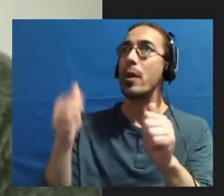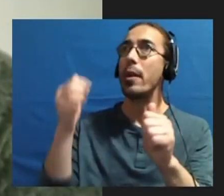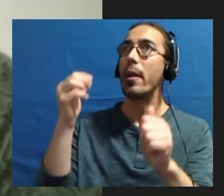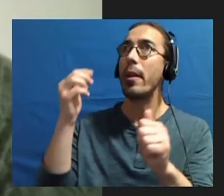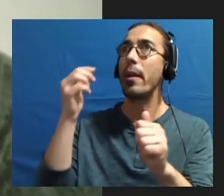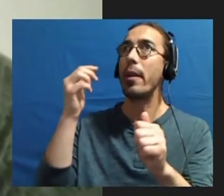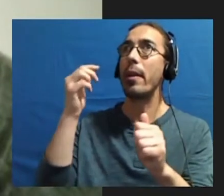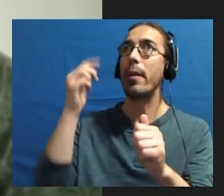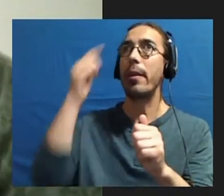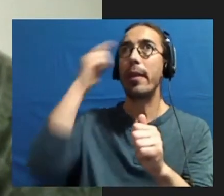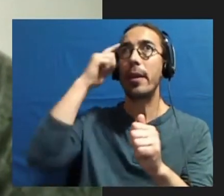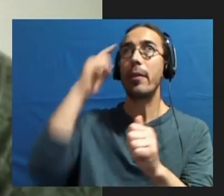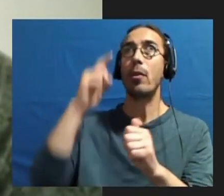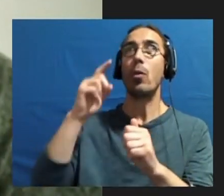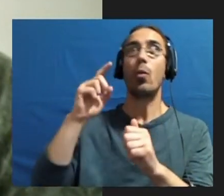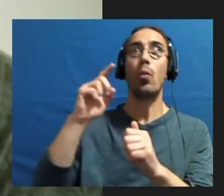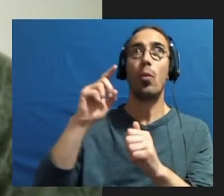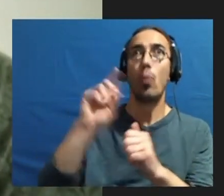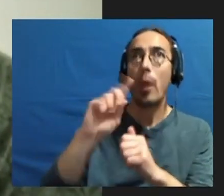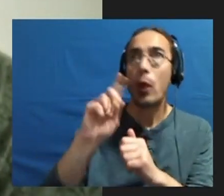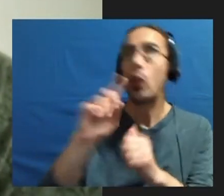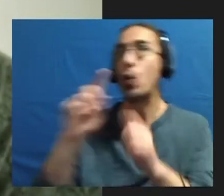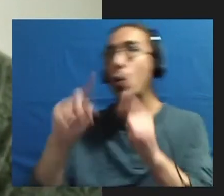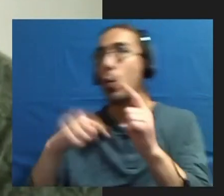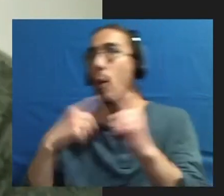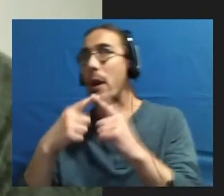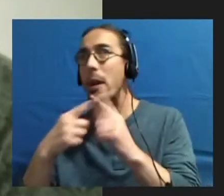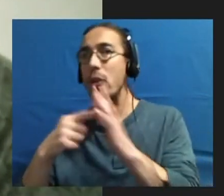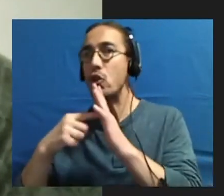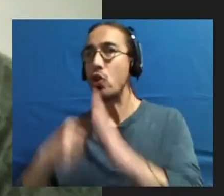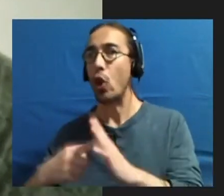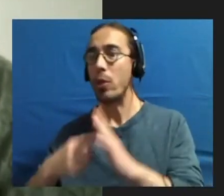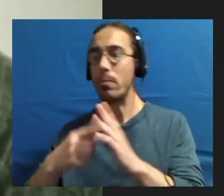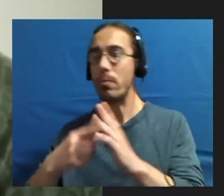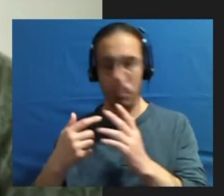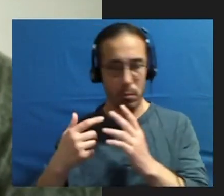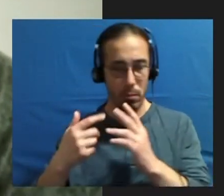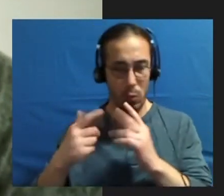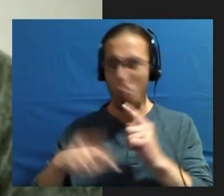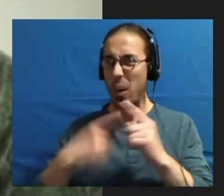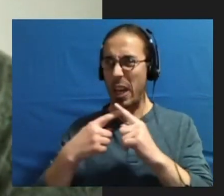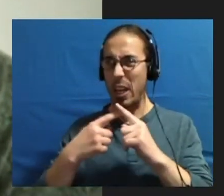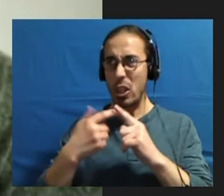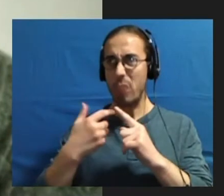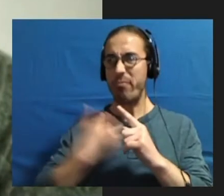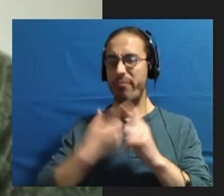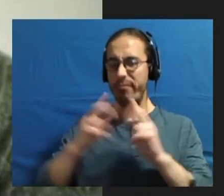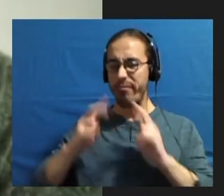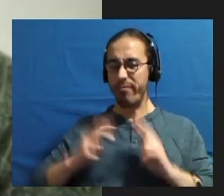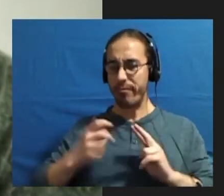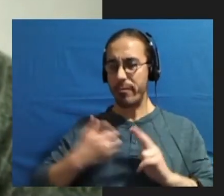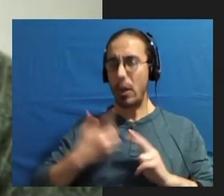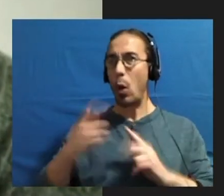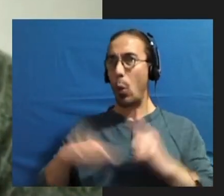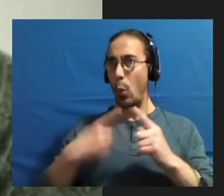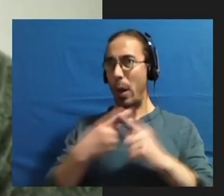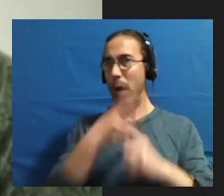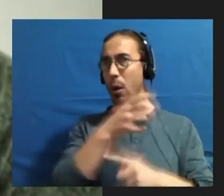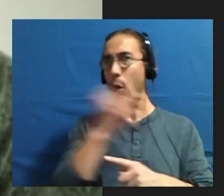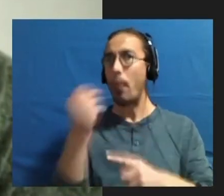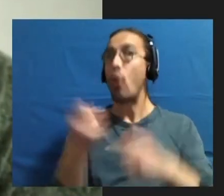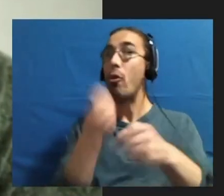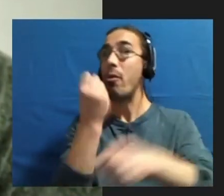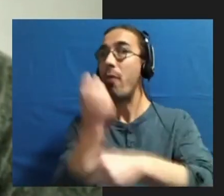when I really started self-analyzing myself. I think it was when I was locked up. Like, no, not